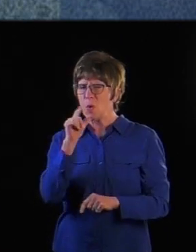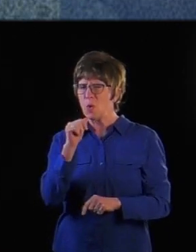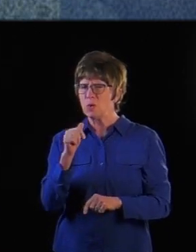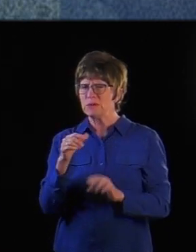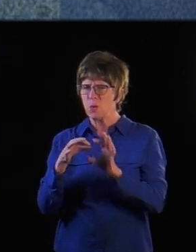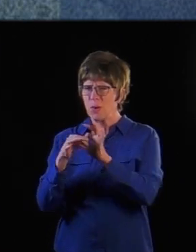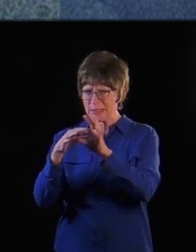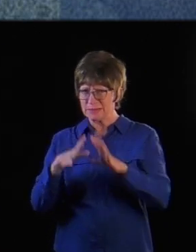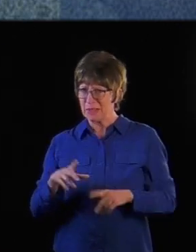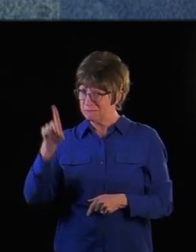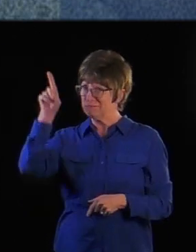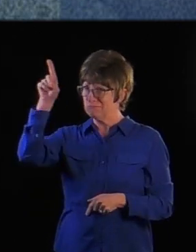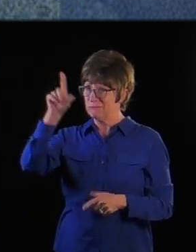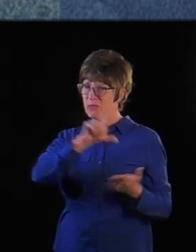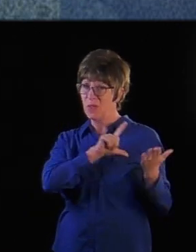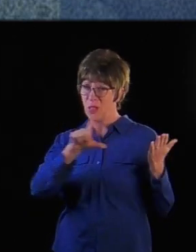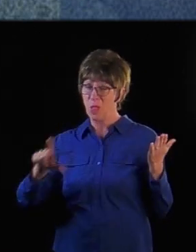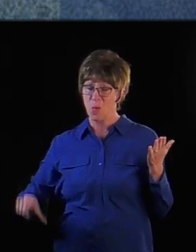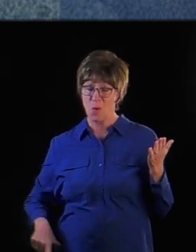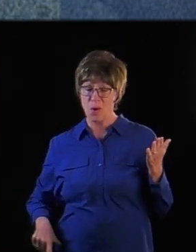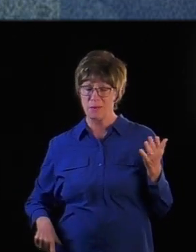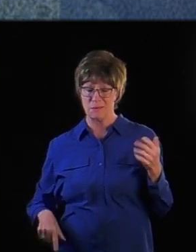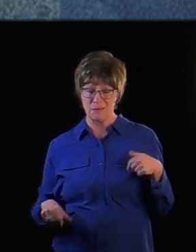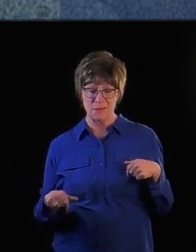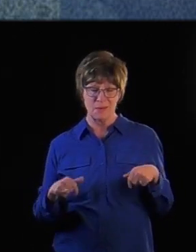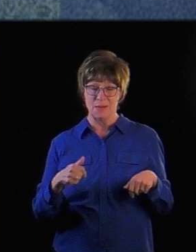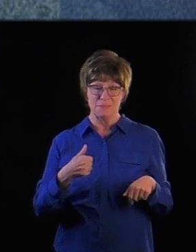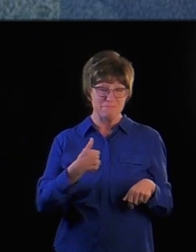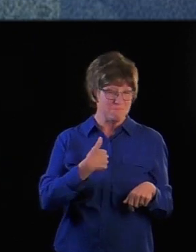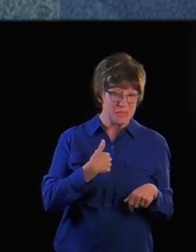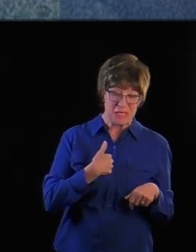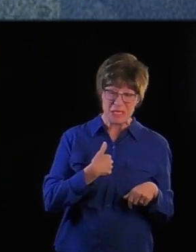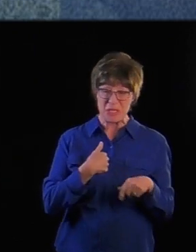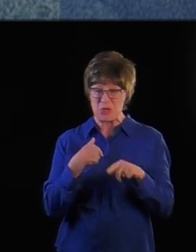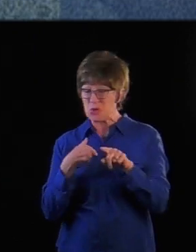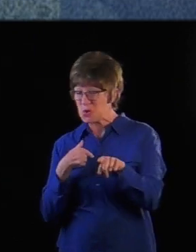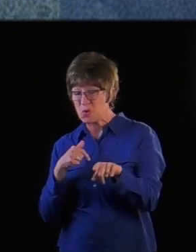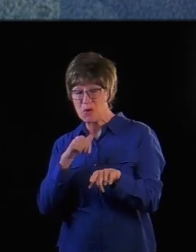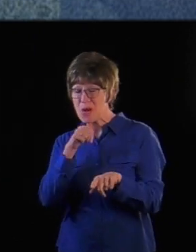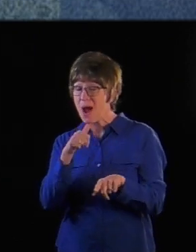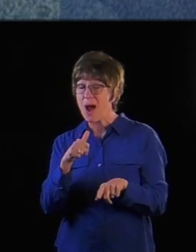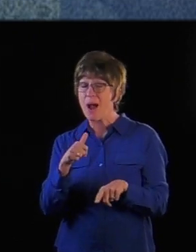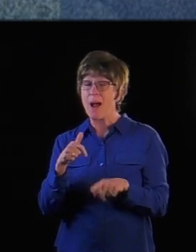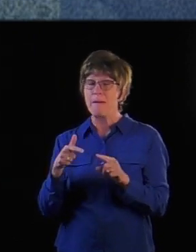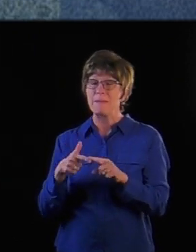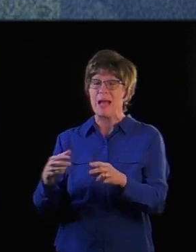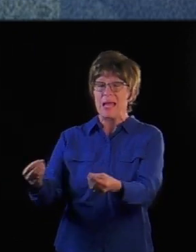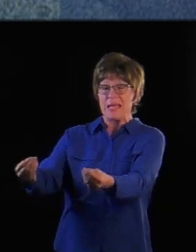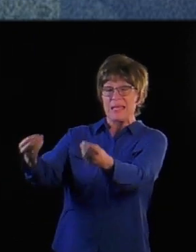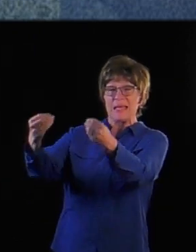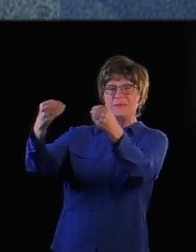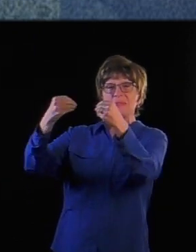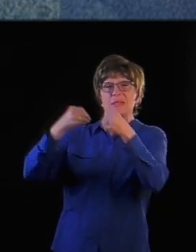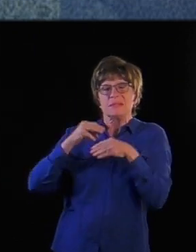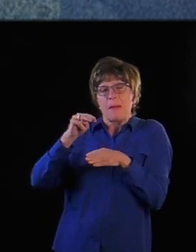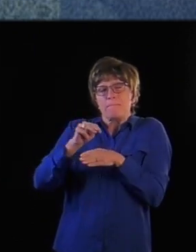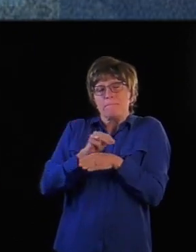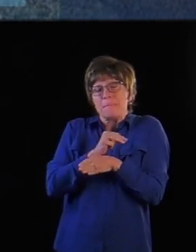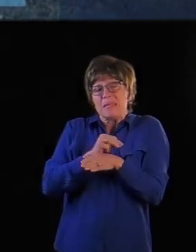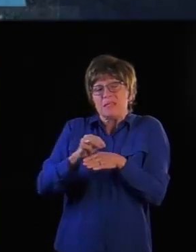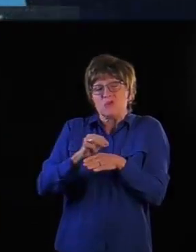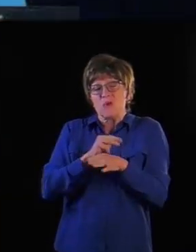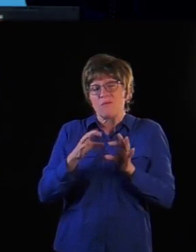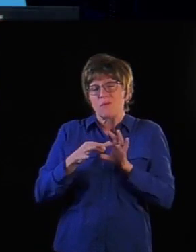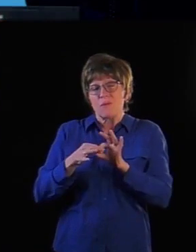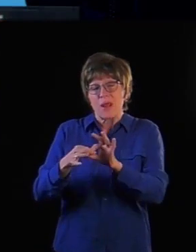reconciler? The Lord is the reconciler. I'm not a reconciler. You're not a reconciler. But we have a ministry of reconciliation because we represent him as his ambassador. And